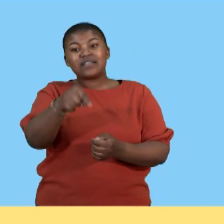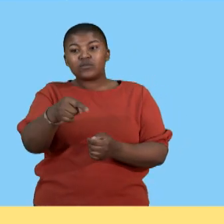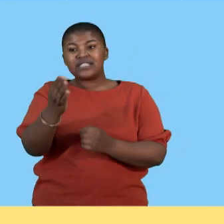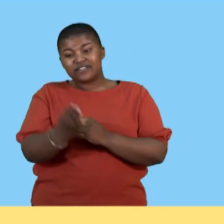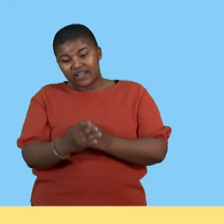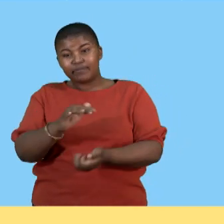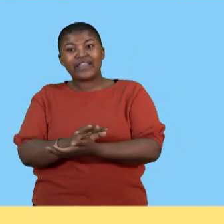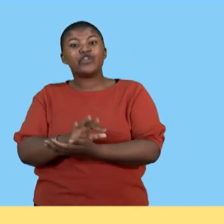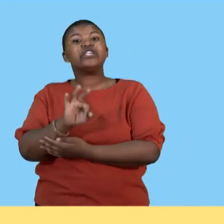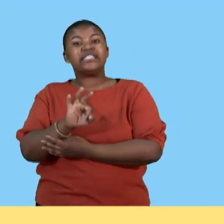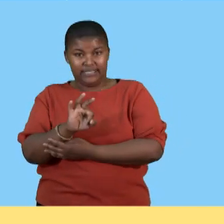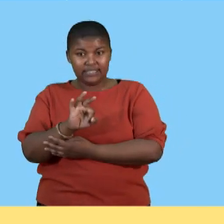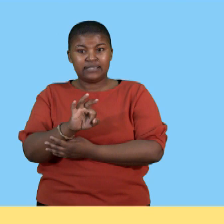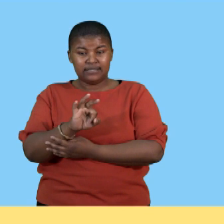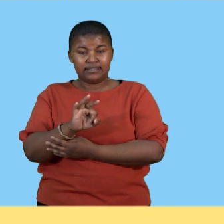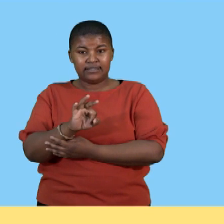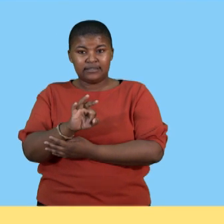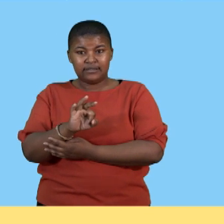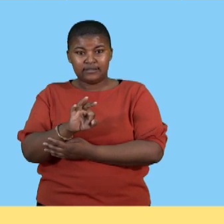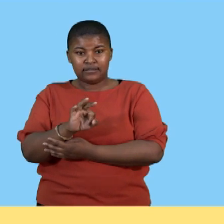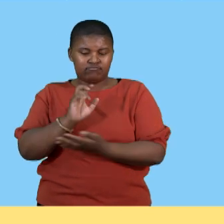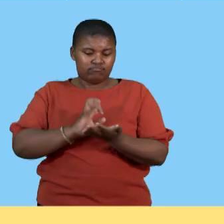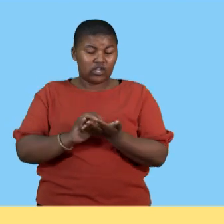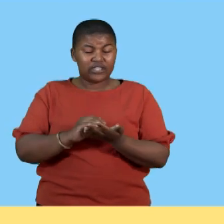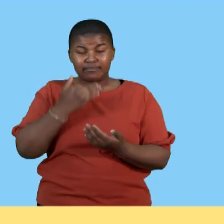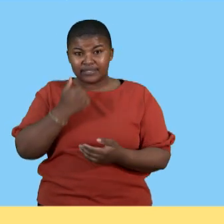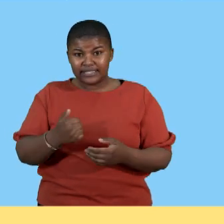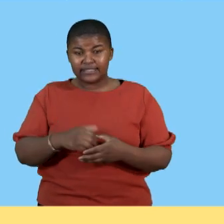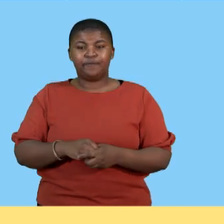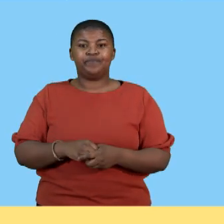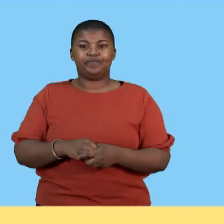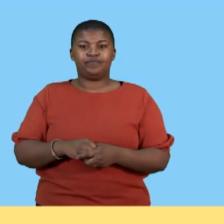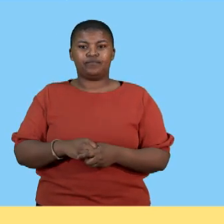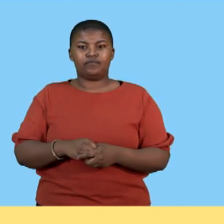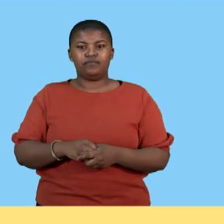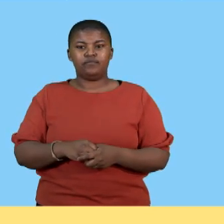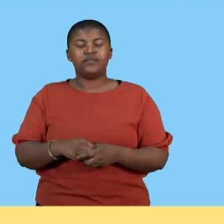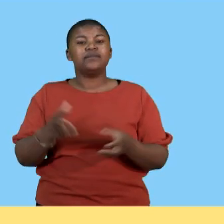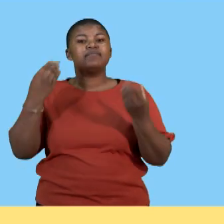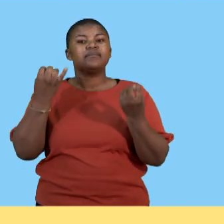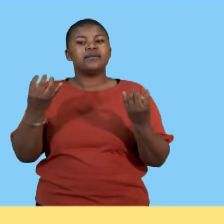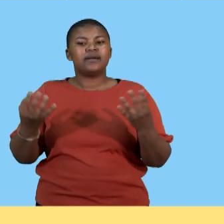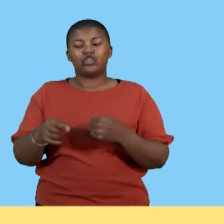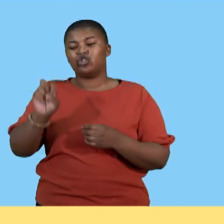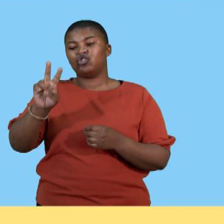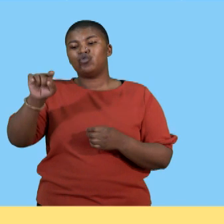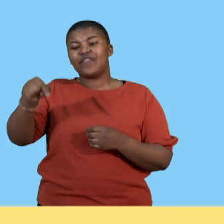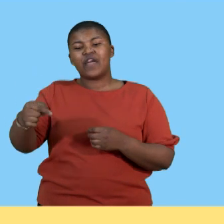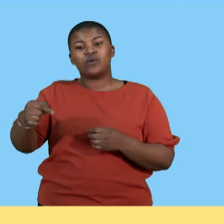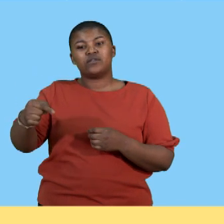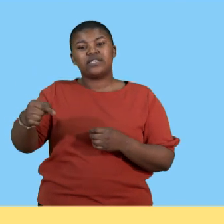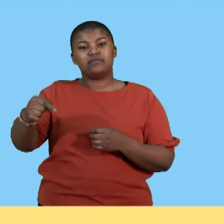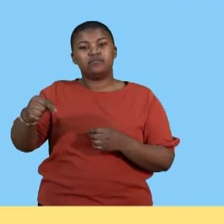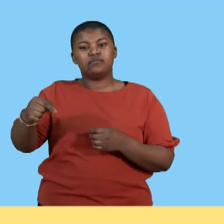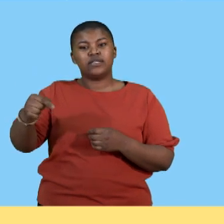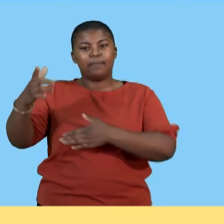divided by 13. I want you to have your calculator, and then you will get 2,000 rands